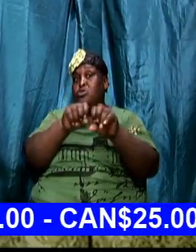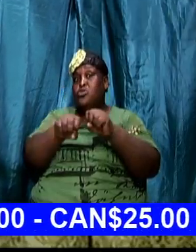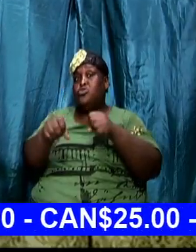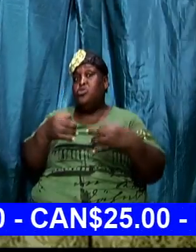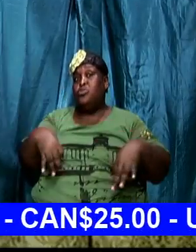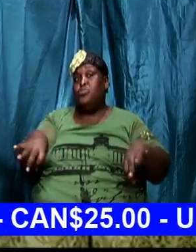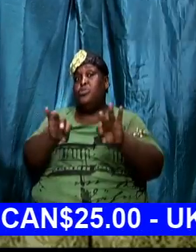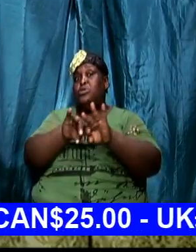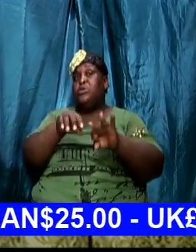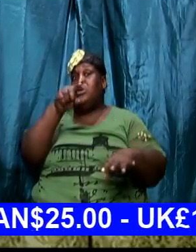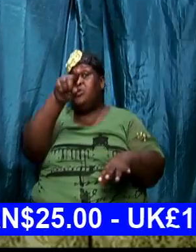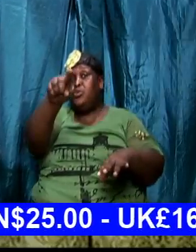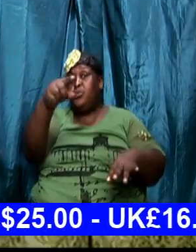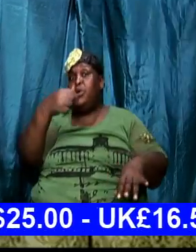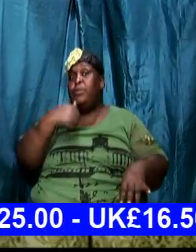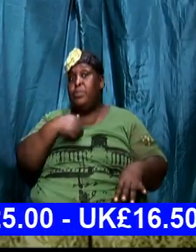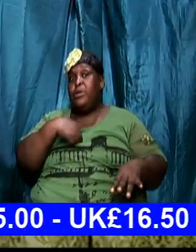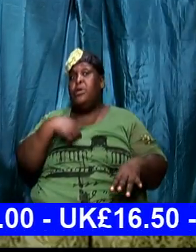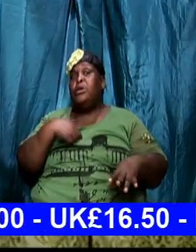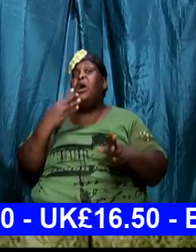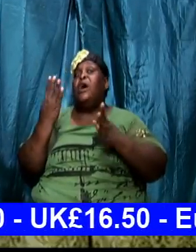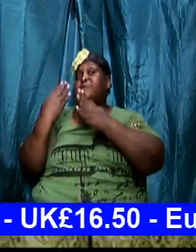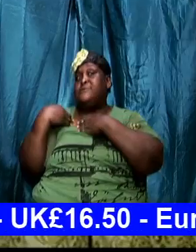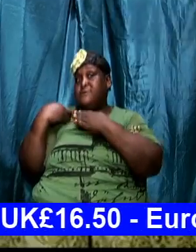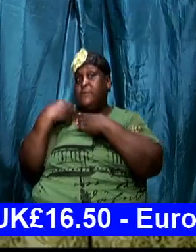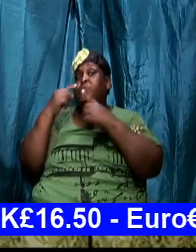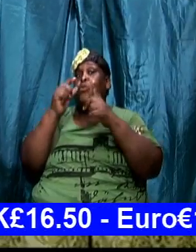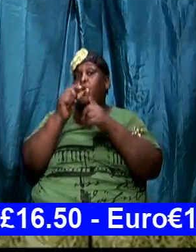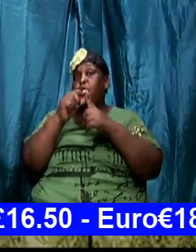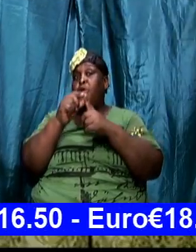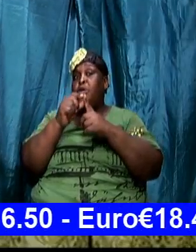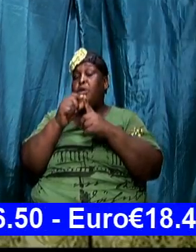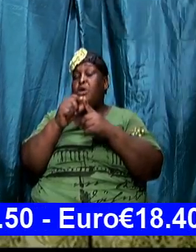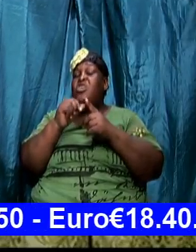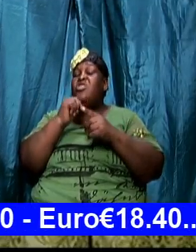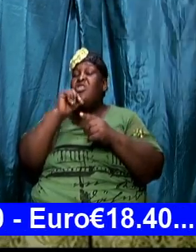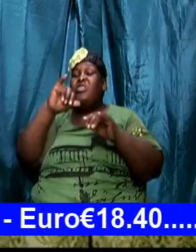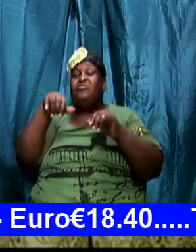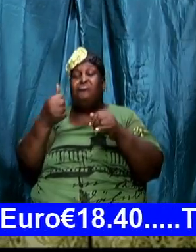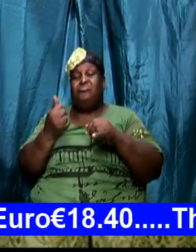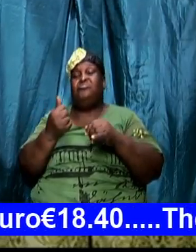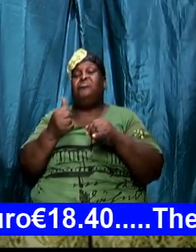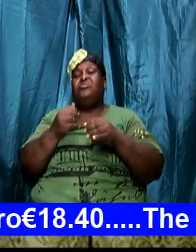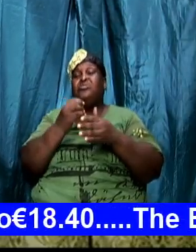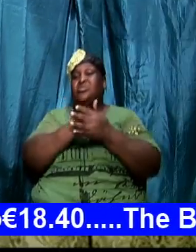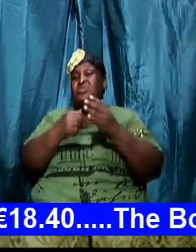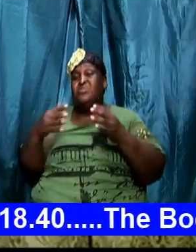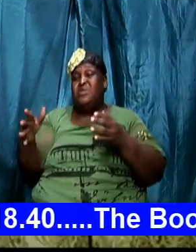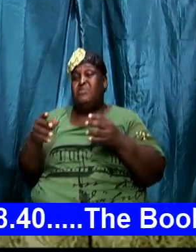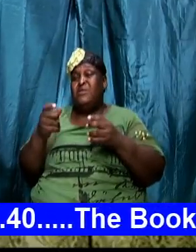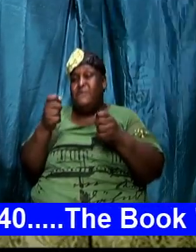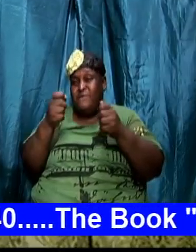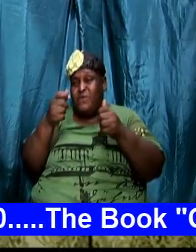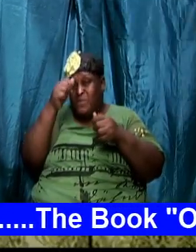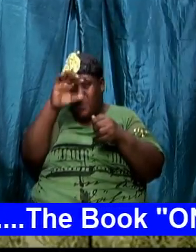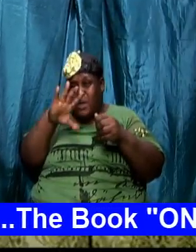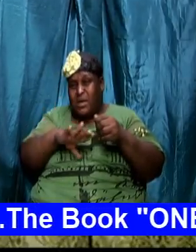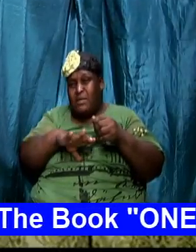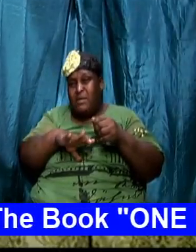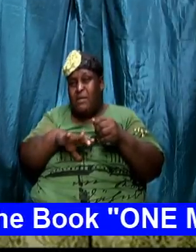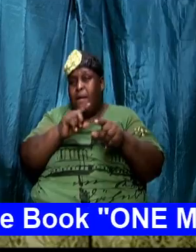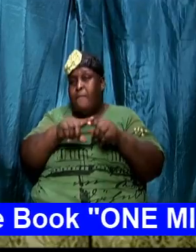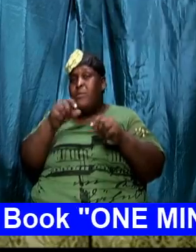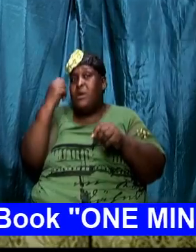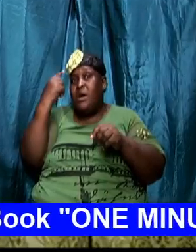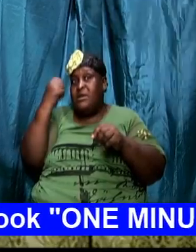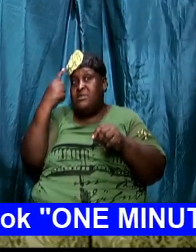I accept the word, not just as some things written in the book by a few men, but understand that while they were writing,